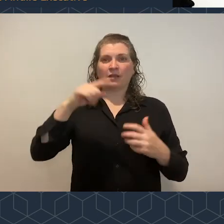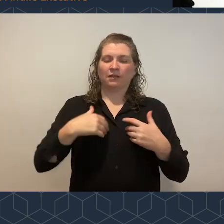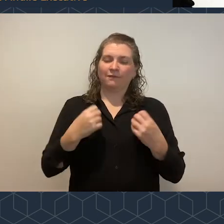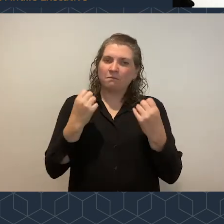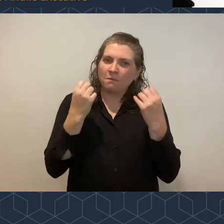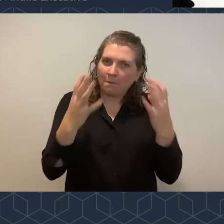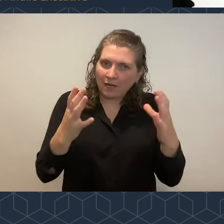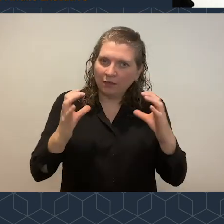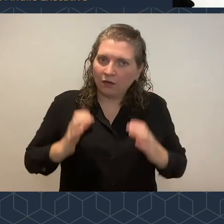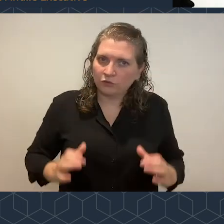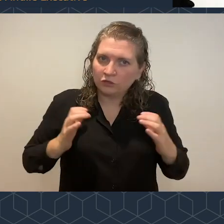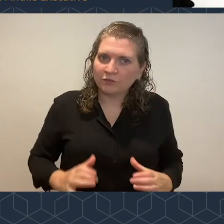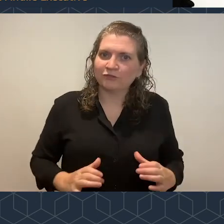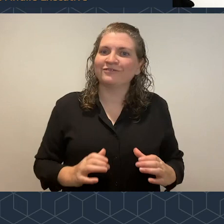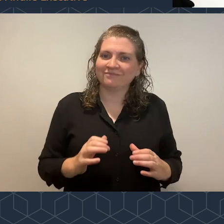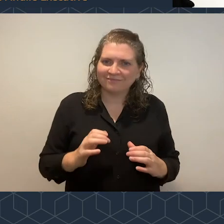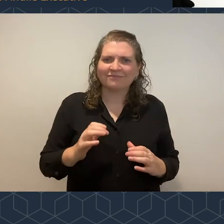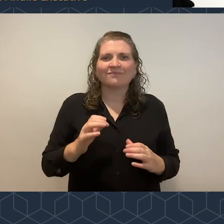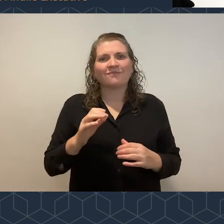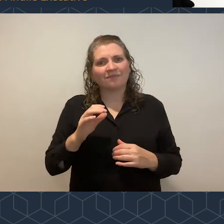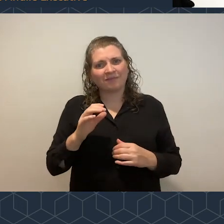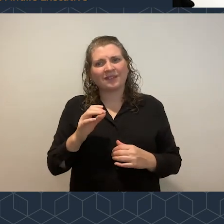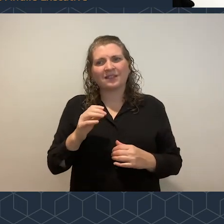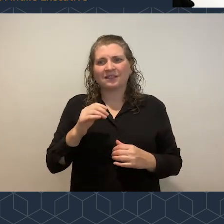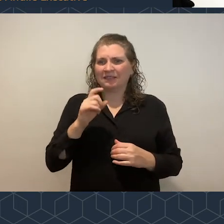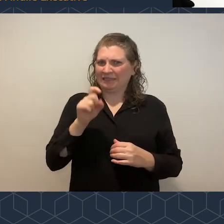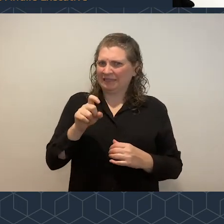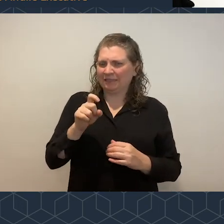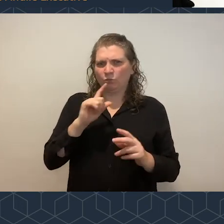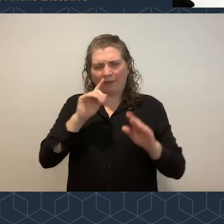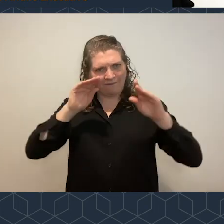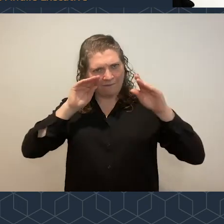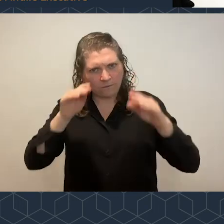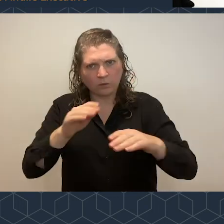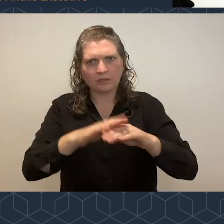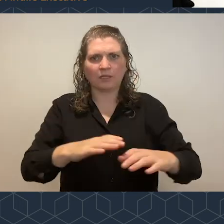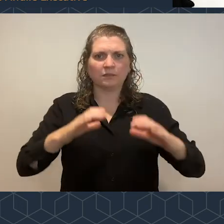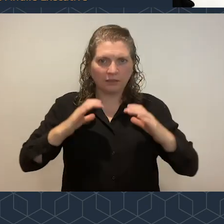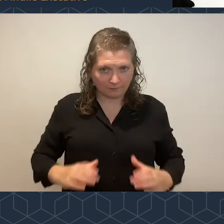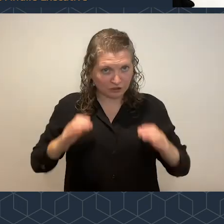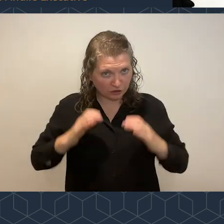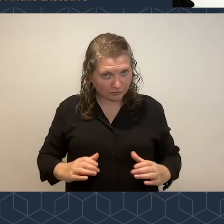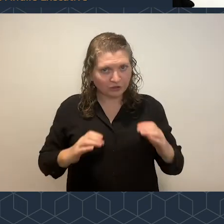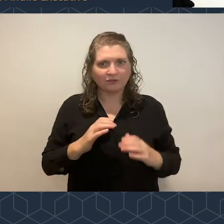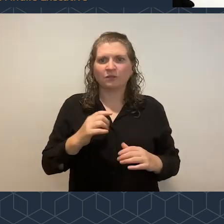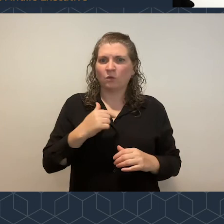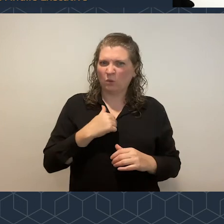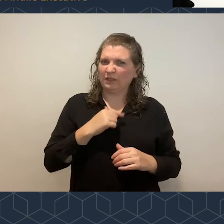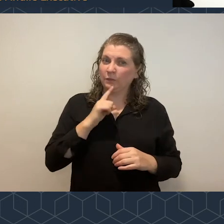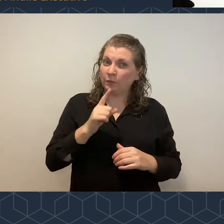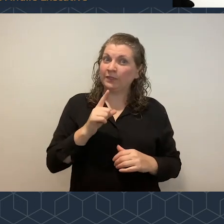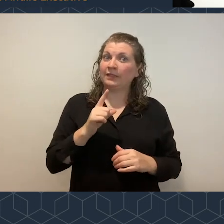our customers are our candidates. So we are obsessed when it comes to our candidates. we are going to spend time and